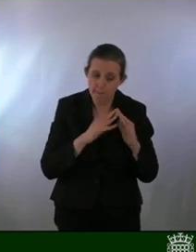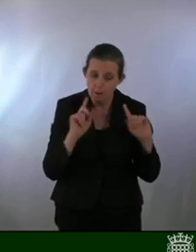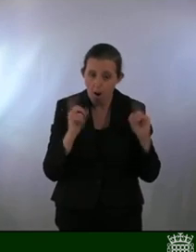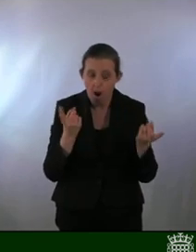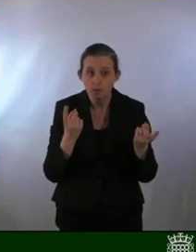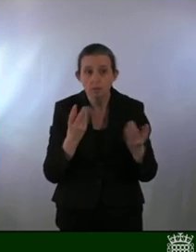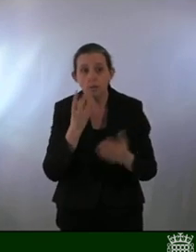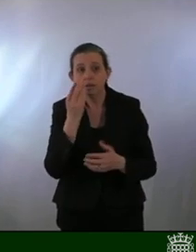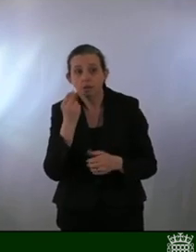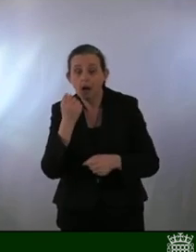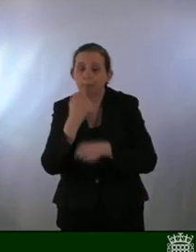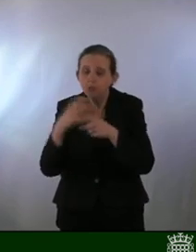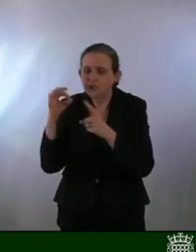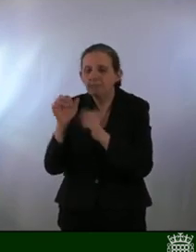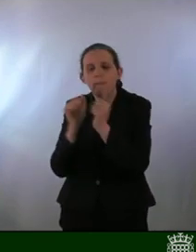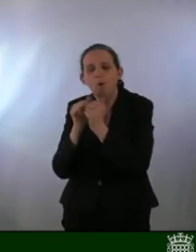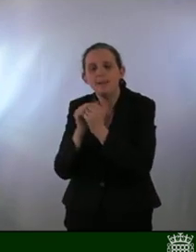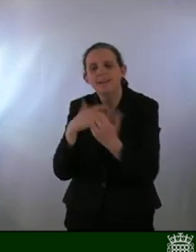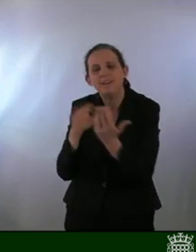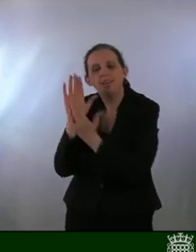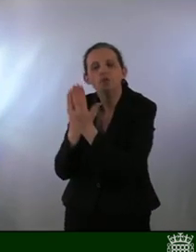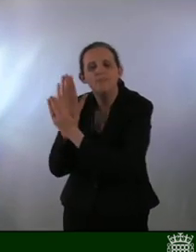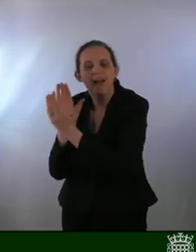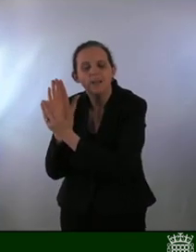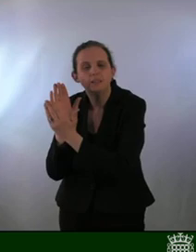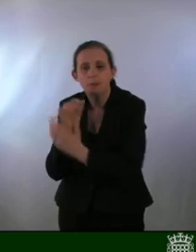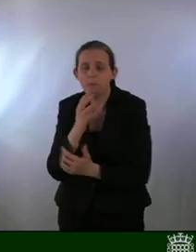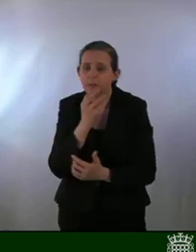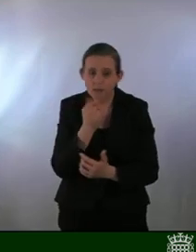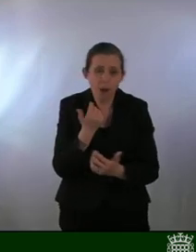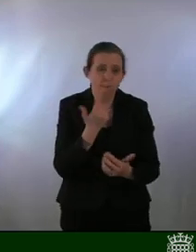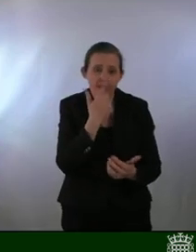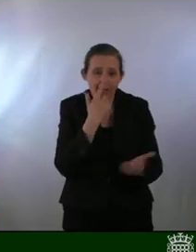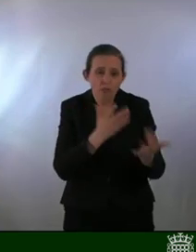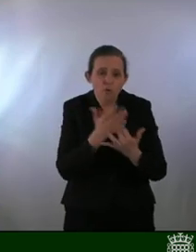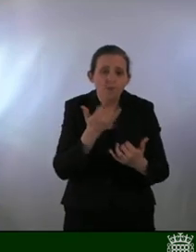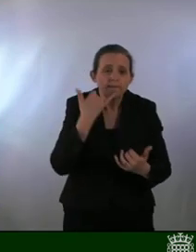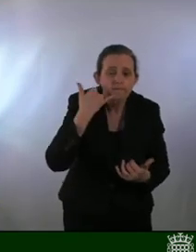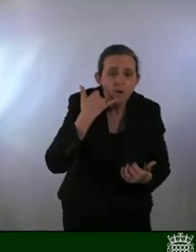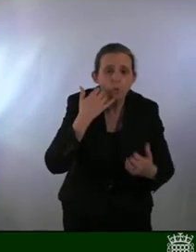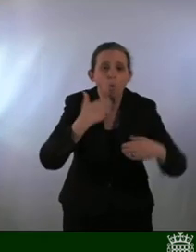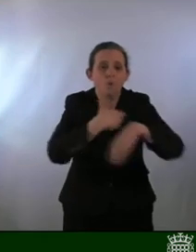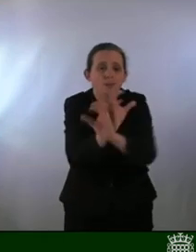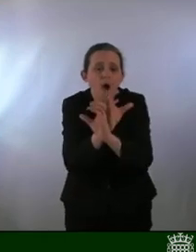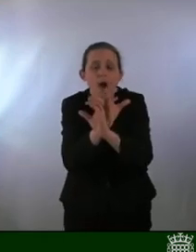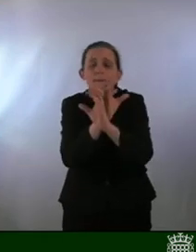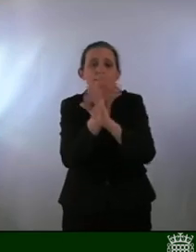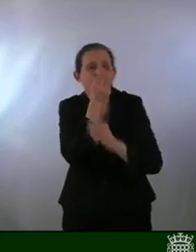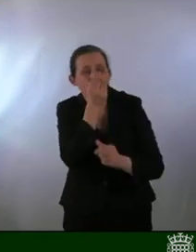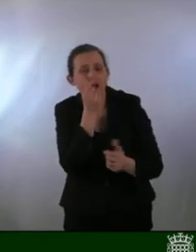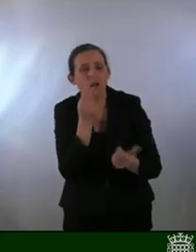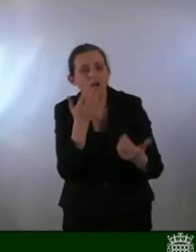GP appointments do need to be face-to-face, but increasingly they can be over the phone or over Skype, and so they should be. Vendra